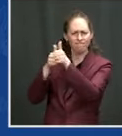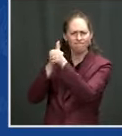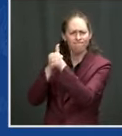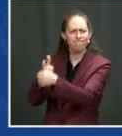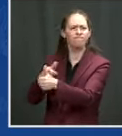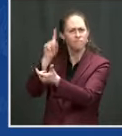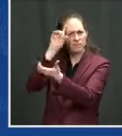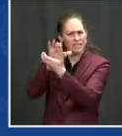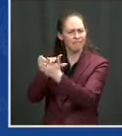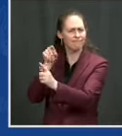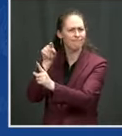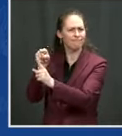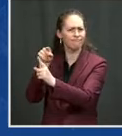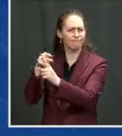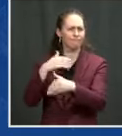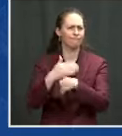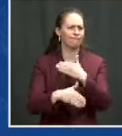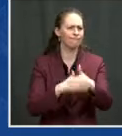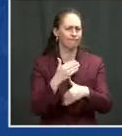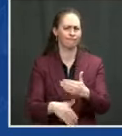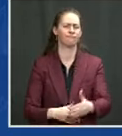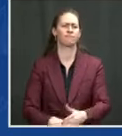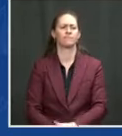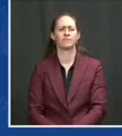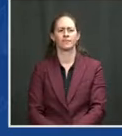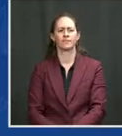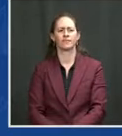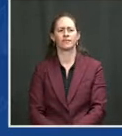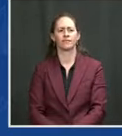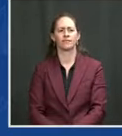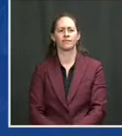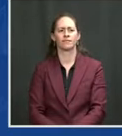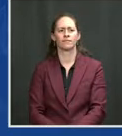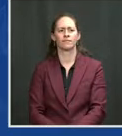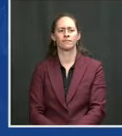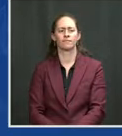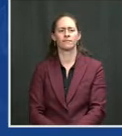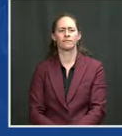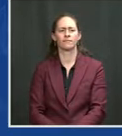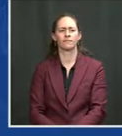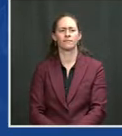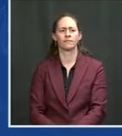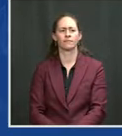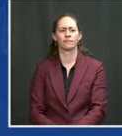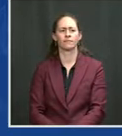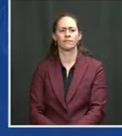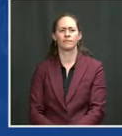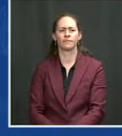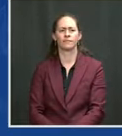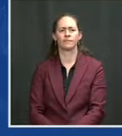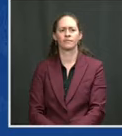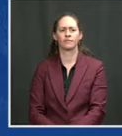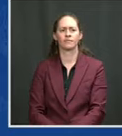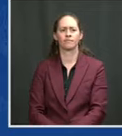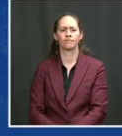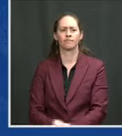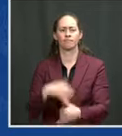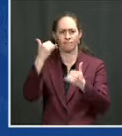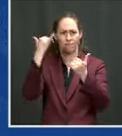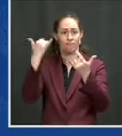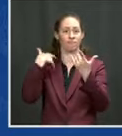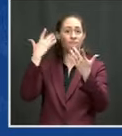adults that you want us to close in on, 70% of adults in Maine having received at least one dose of COVID-19 vaccine. The